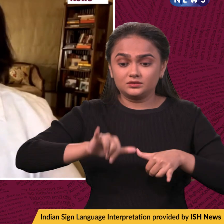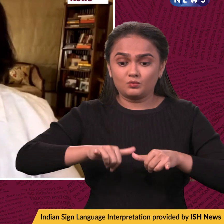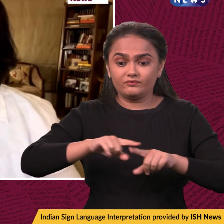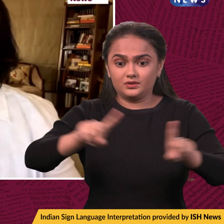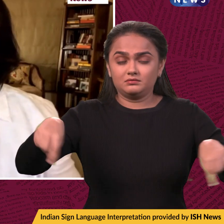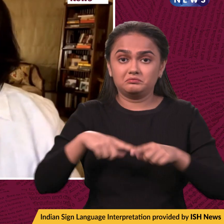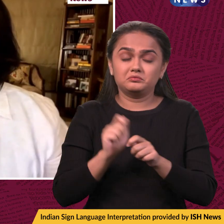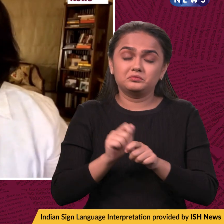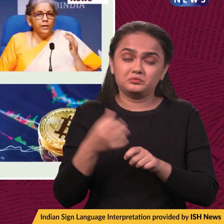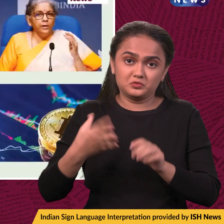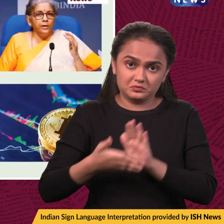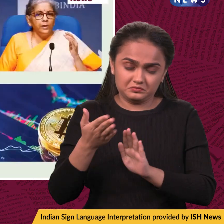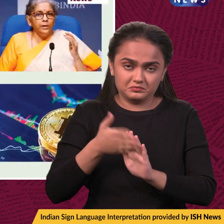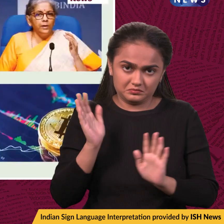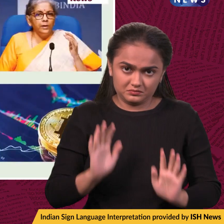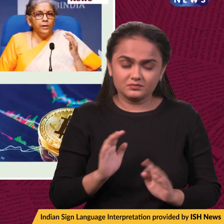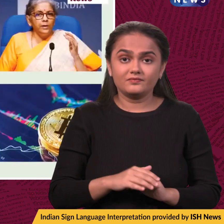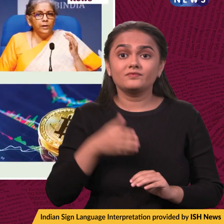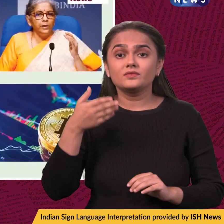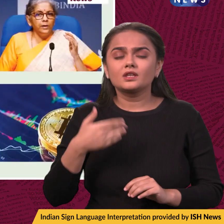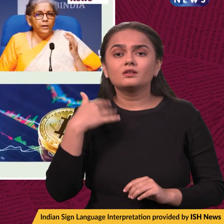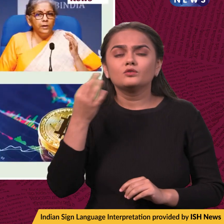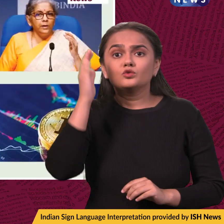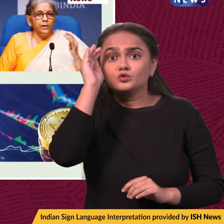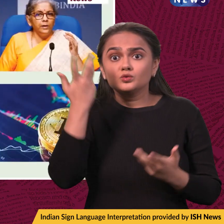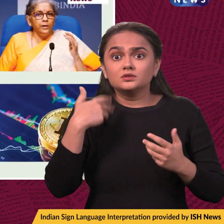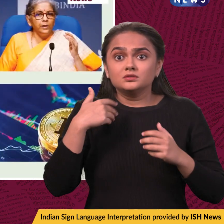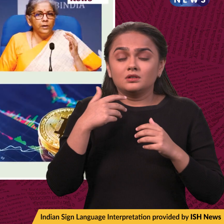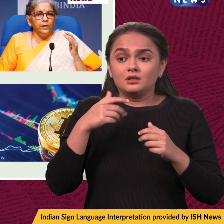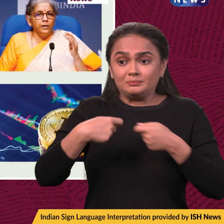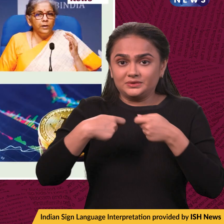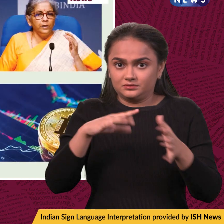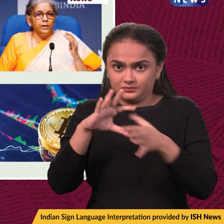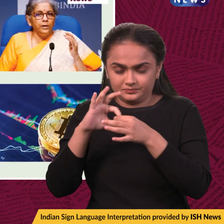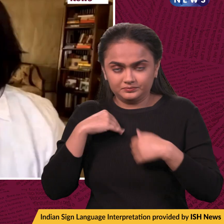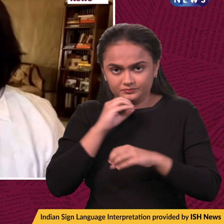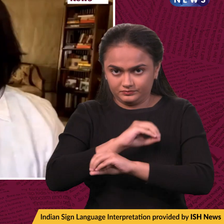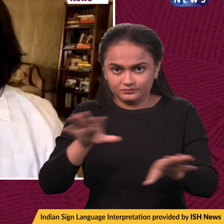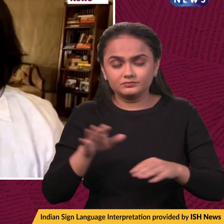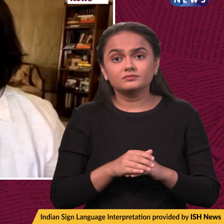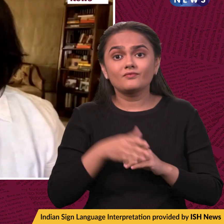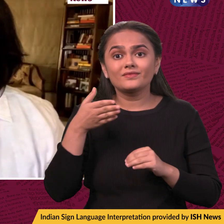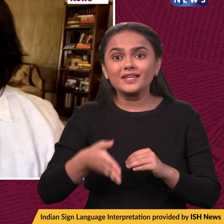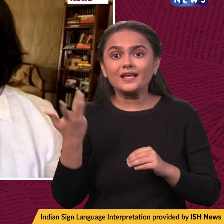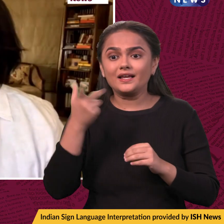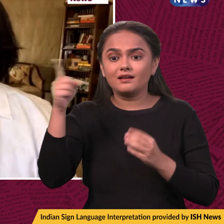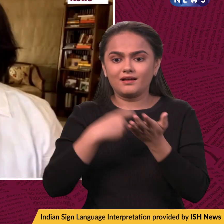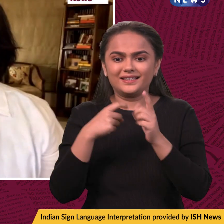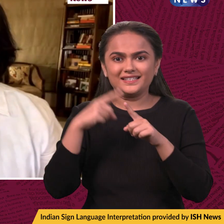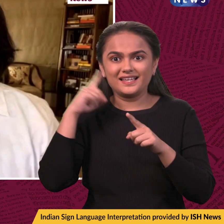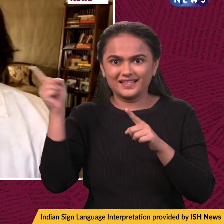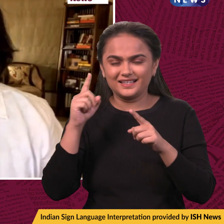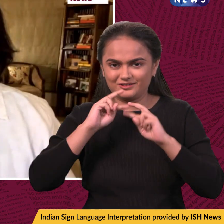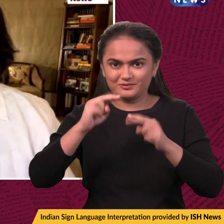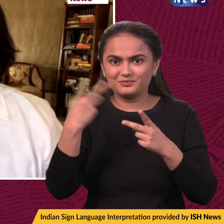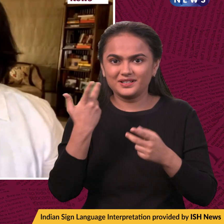feet. On to news now coming in from the world of business. In an RTI reply to the newspaper,